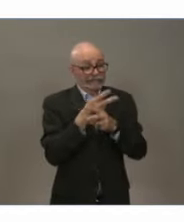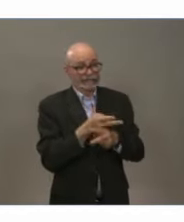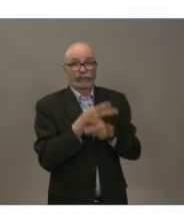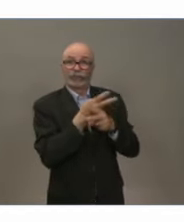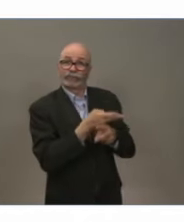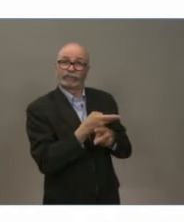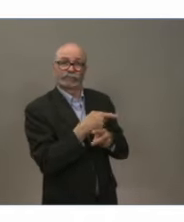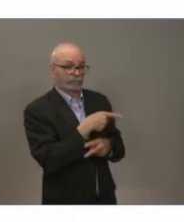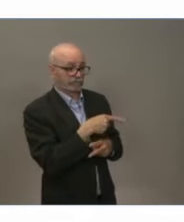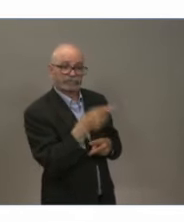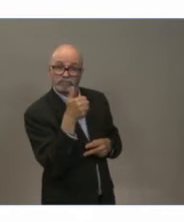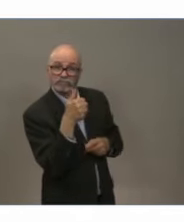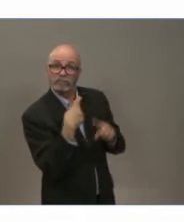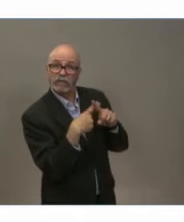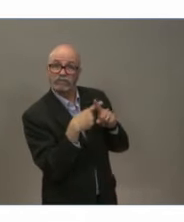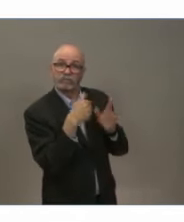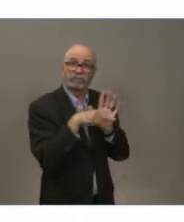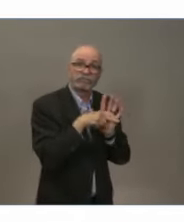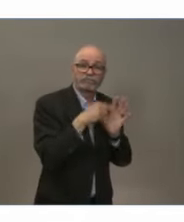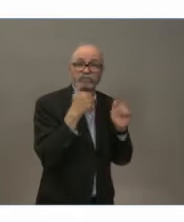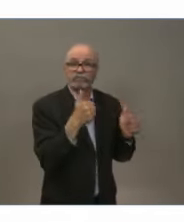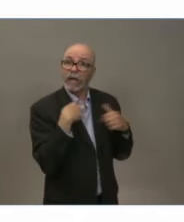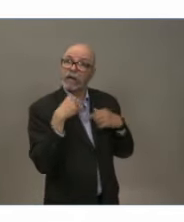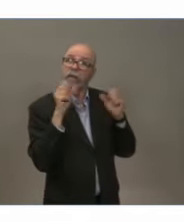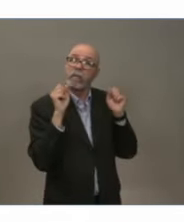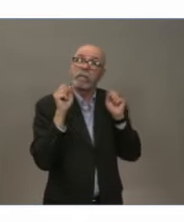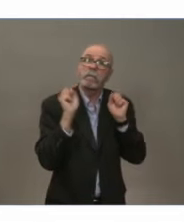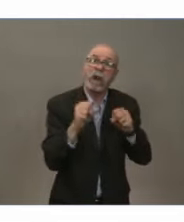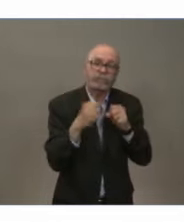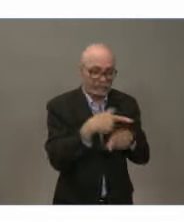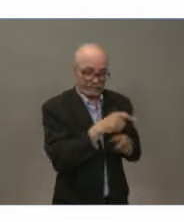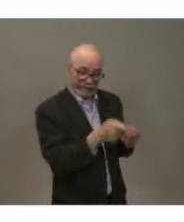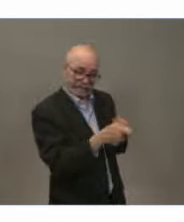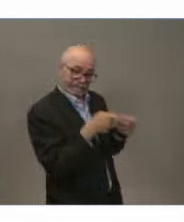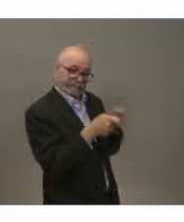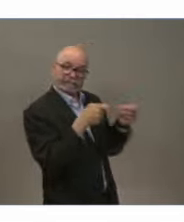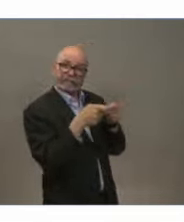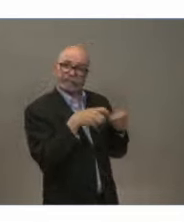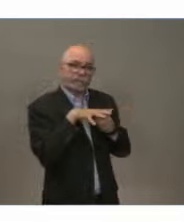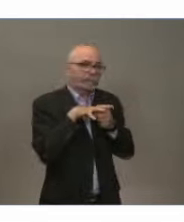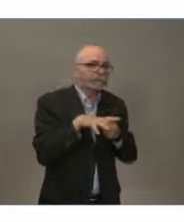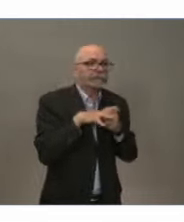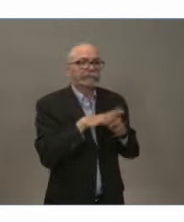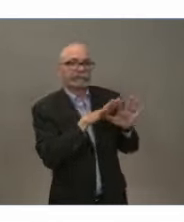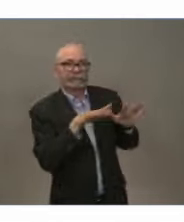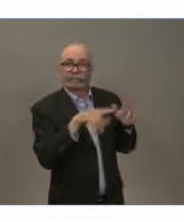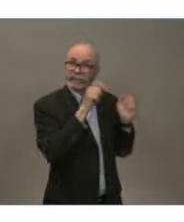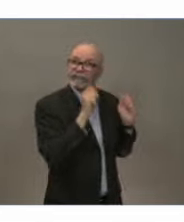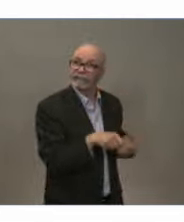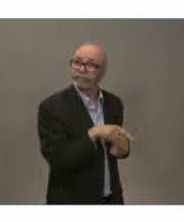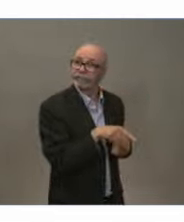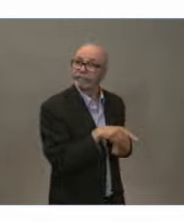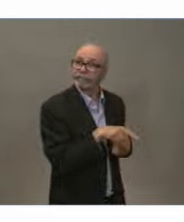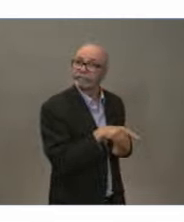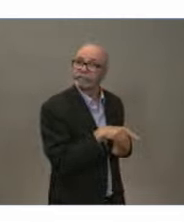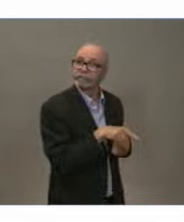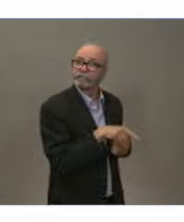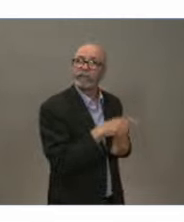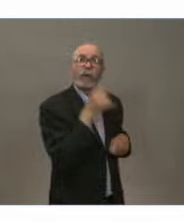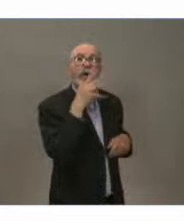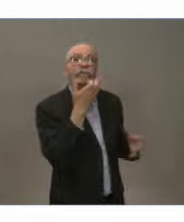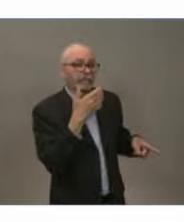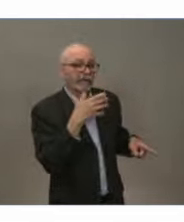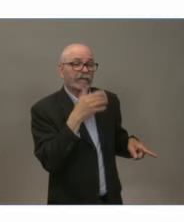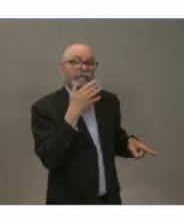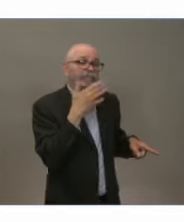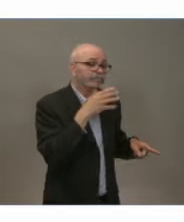whether we have the ability to handle either the well-complied surge or the not